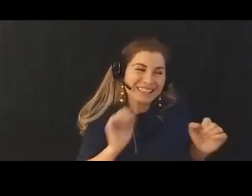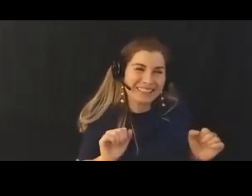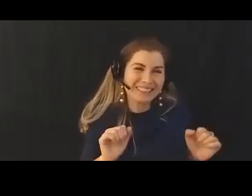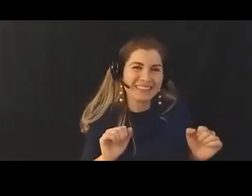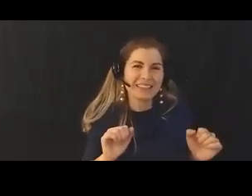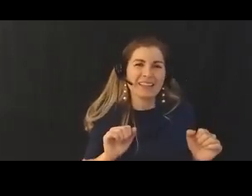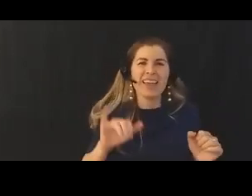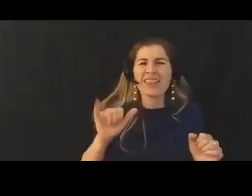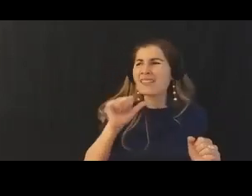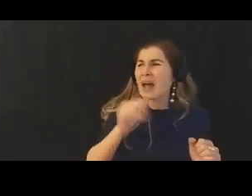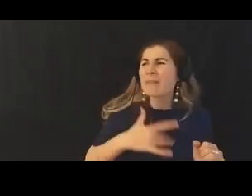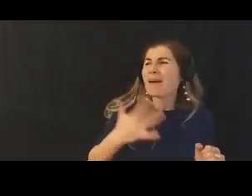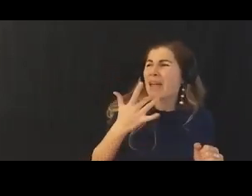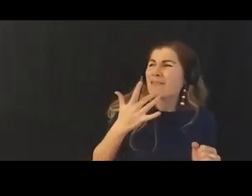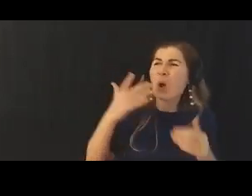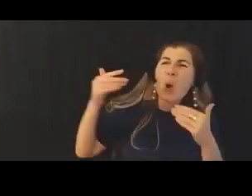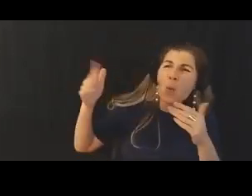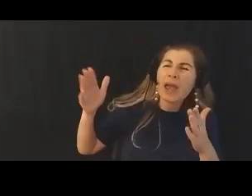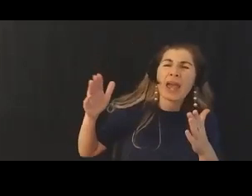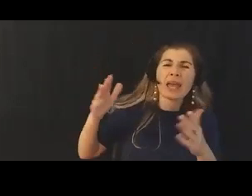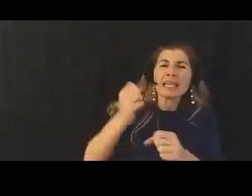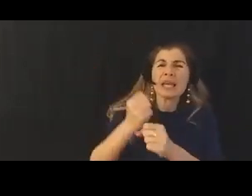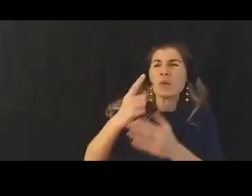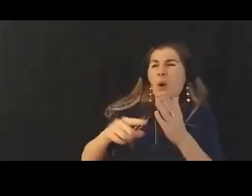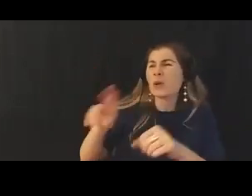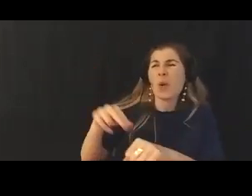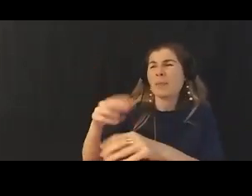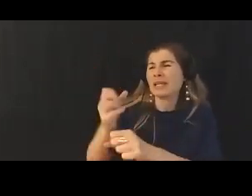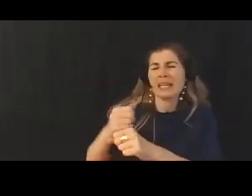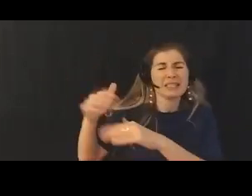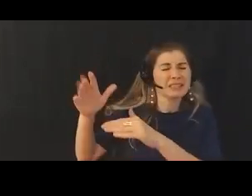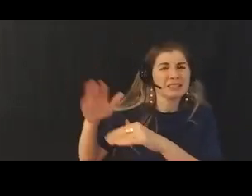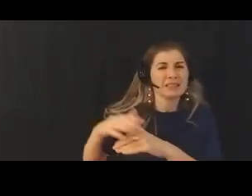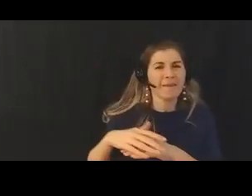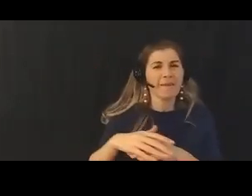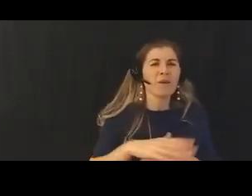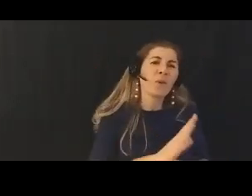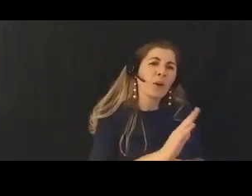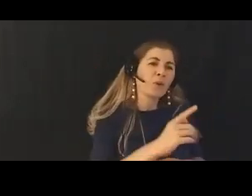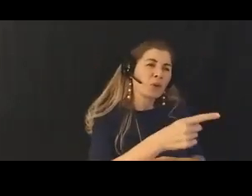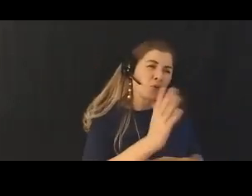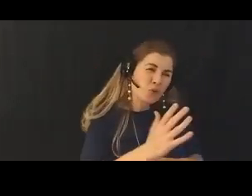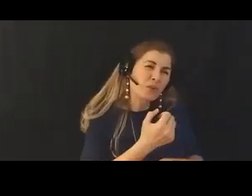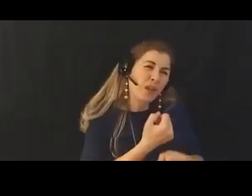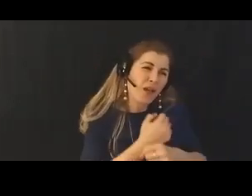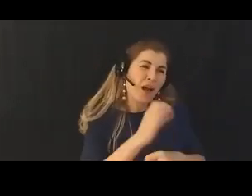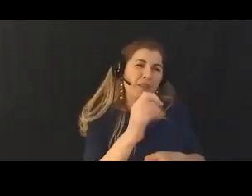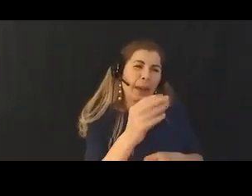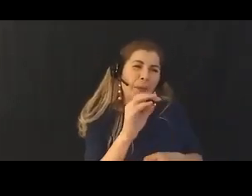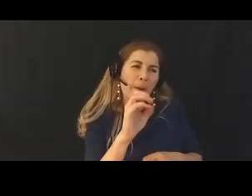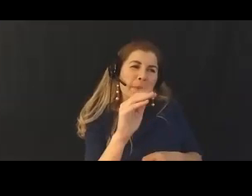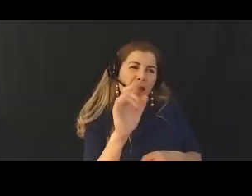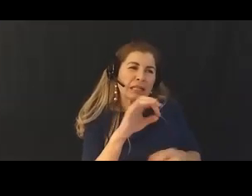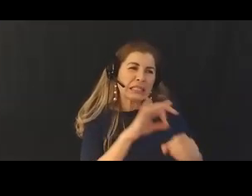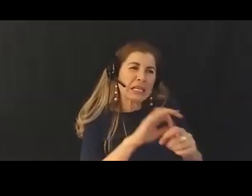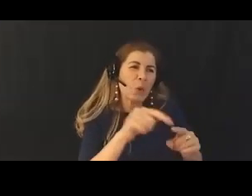not my favorite. Just go away. Get the one that we normally get. Honey, you used to love chamomile tea when you were a baby